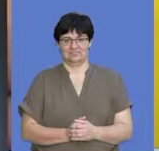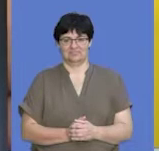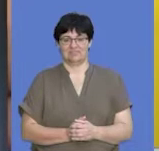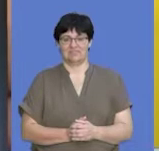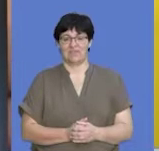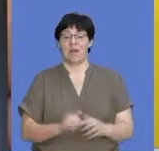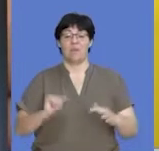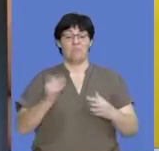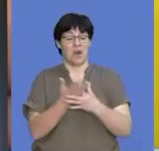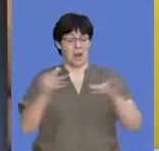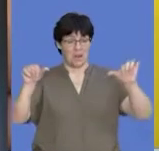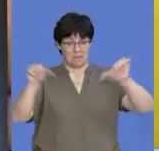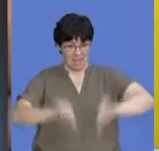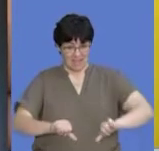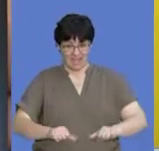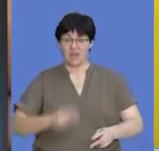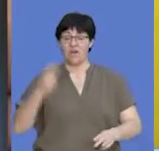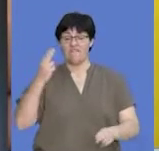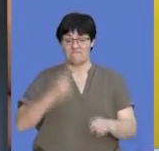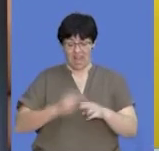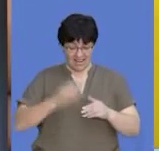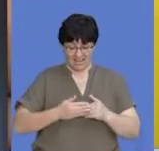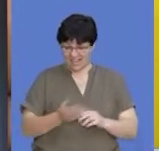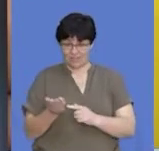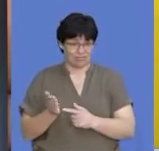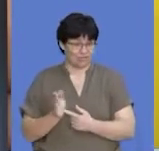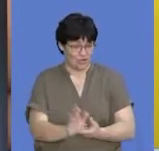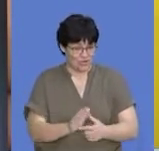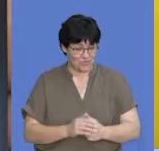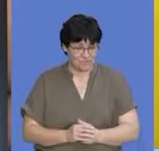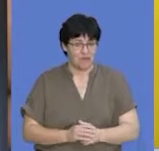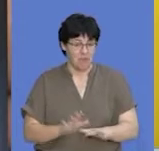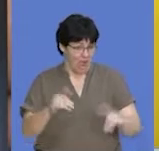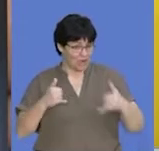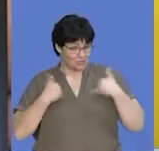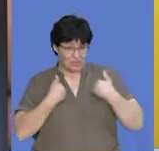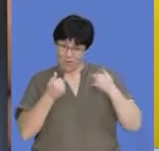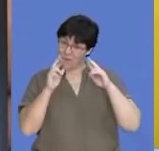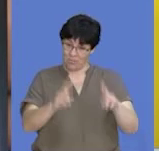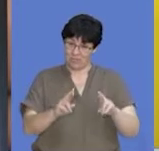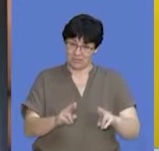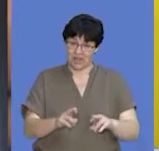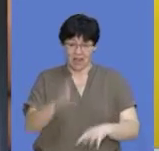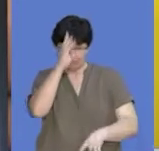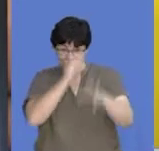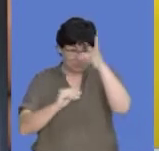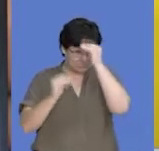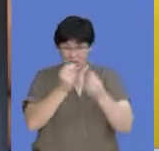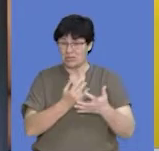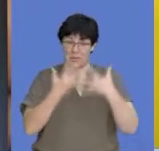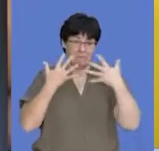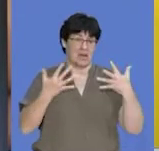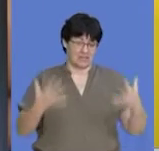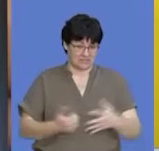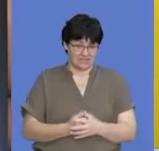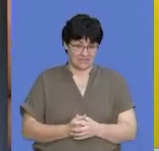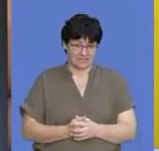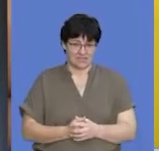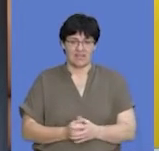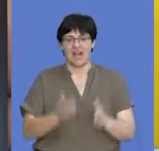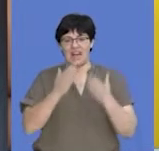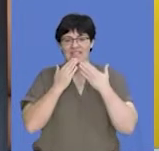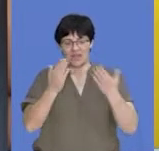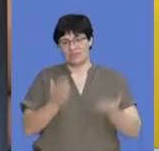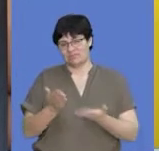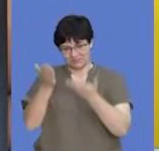We're back from the break, guys, and it's the final stretch of the show. I hope you're still enjoying it and you're taking as much information as you can. Thank you so